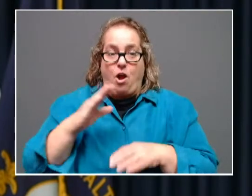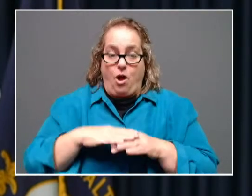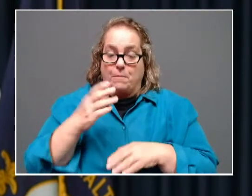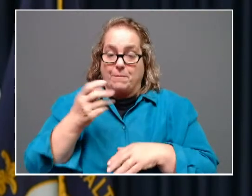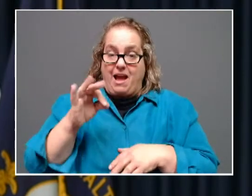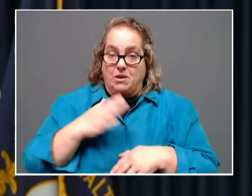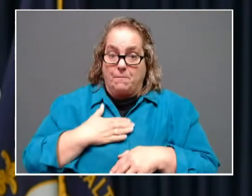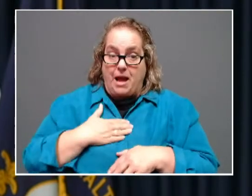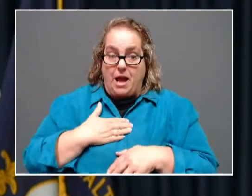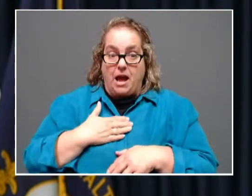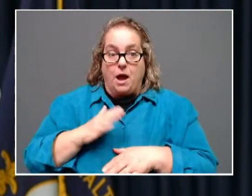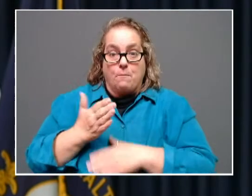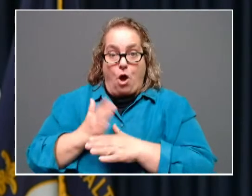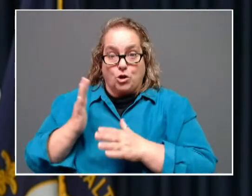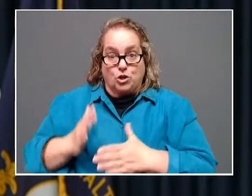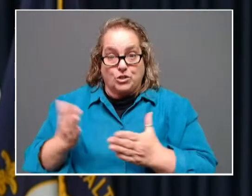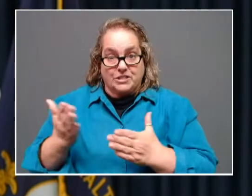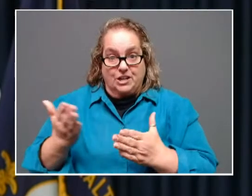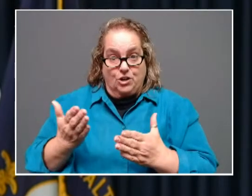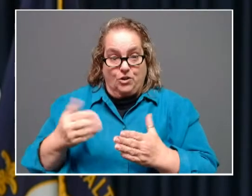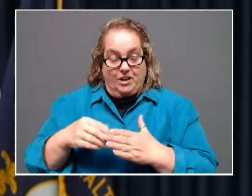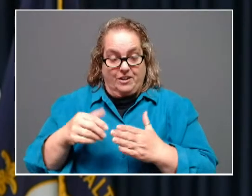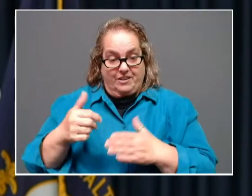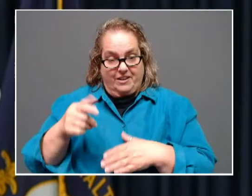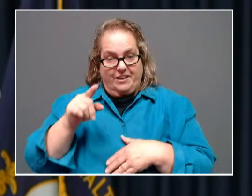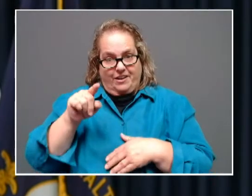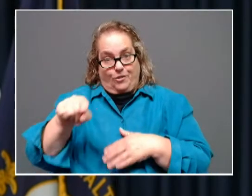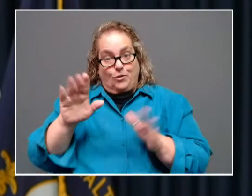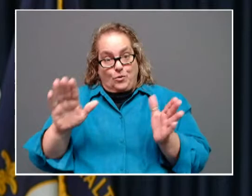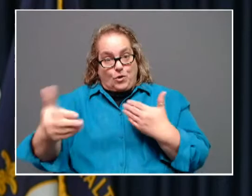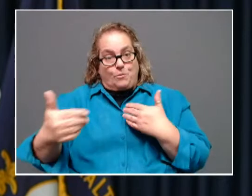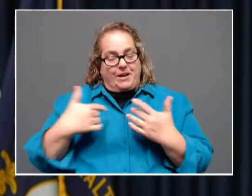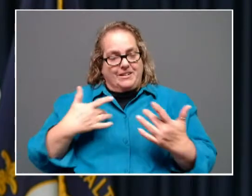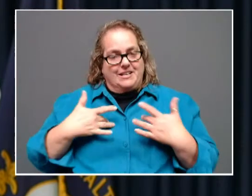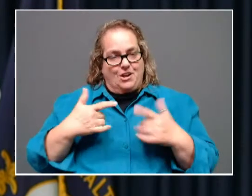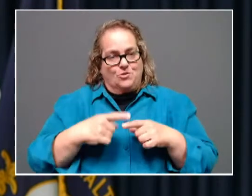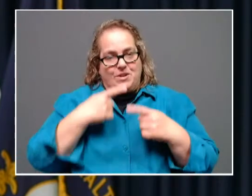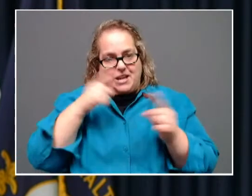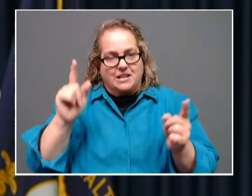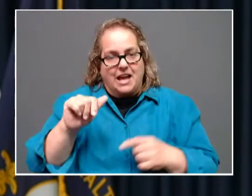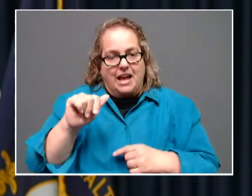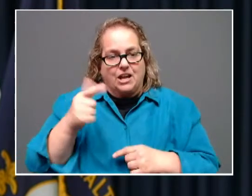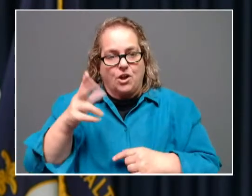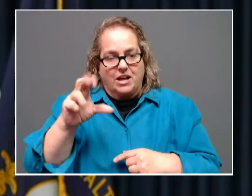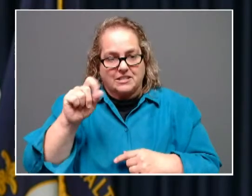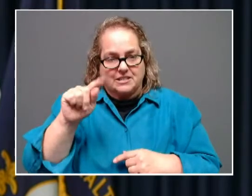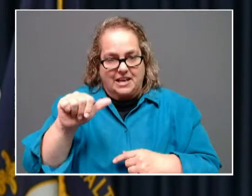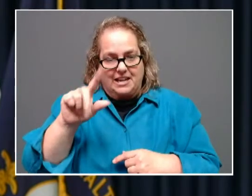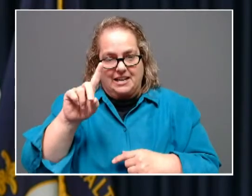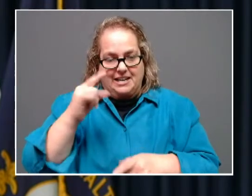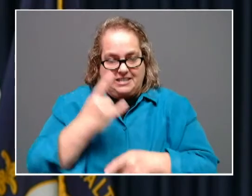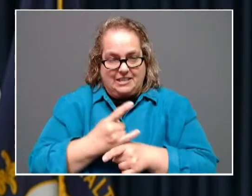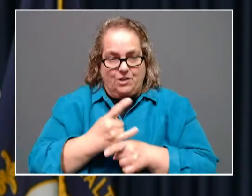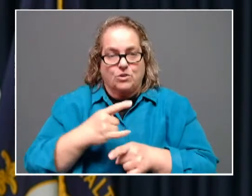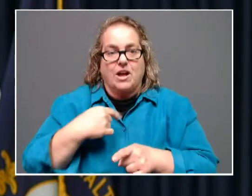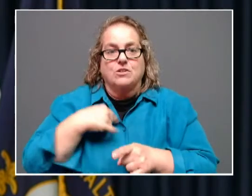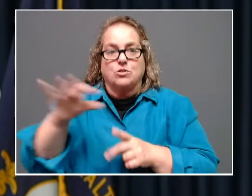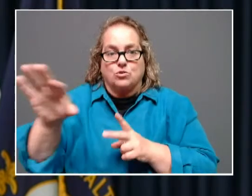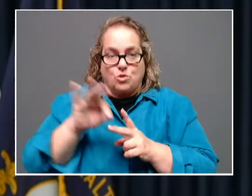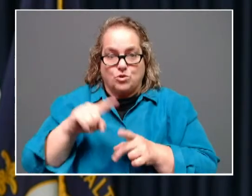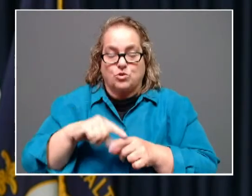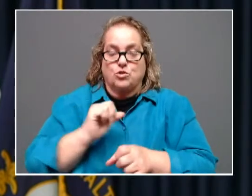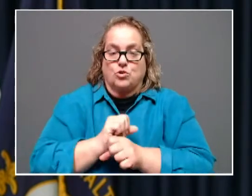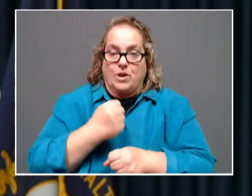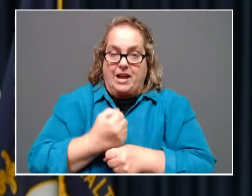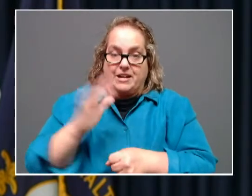me in the back of the room, excited to announce that Augusta Distillery has chosen to create its first